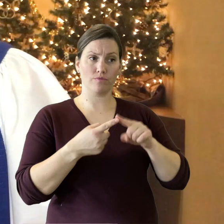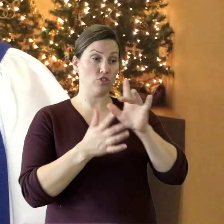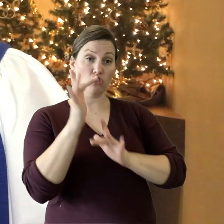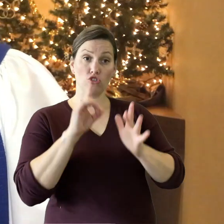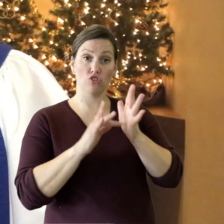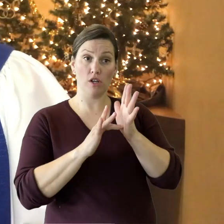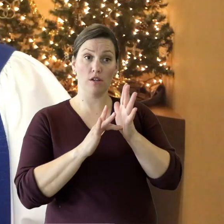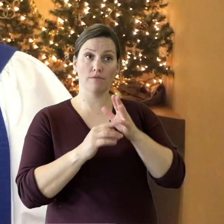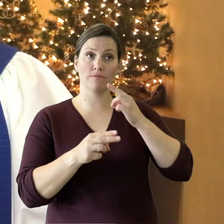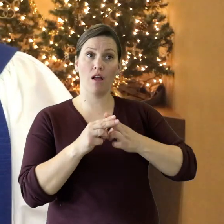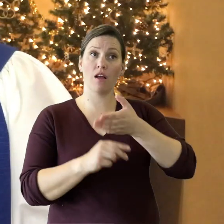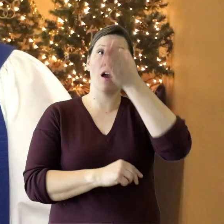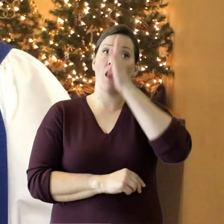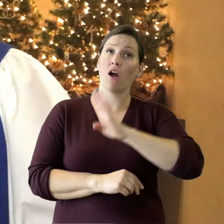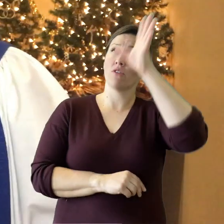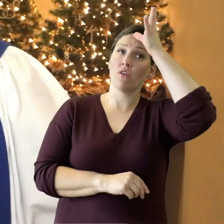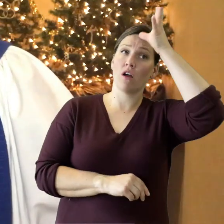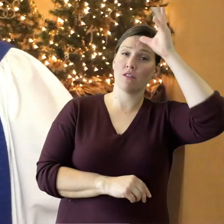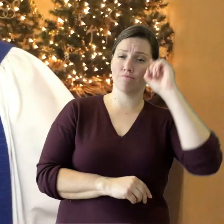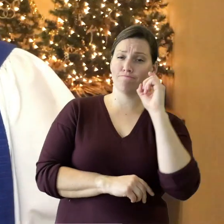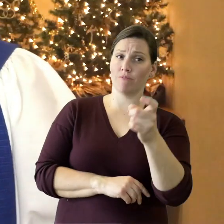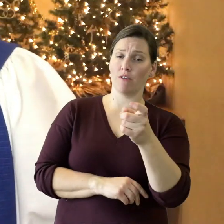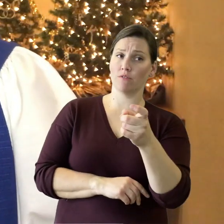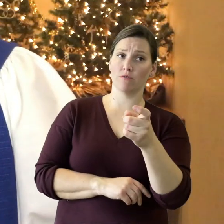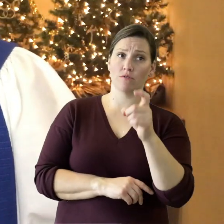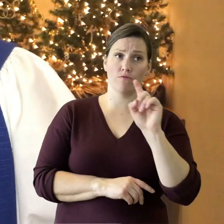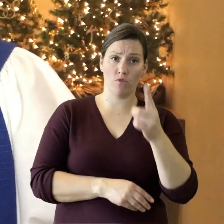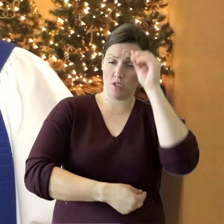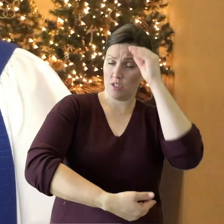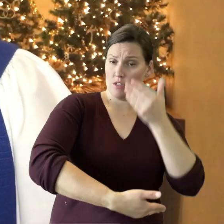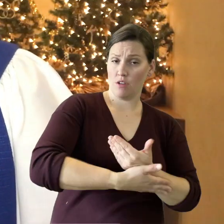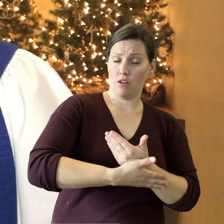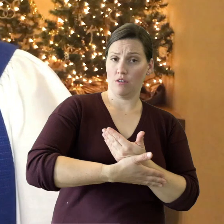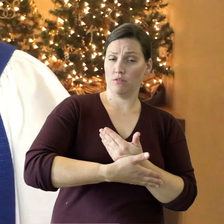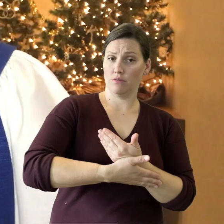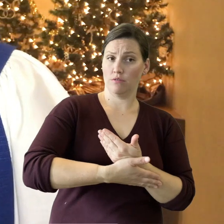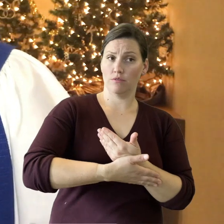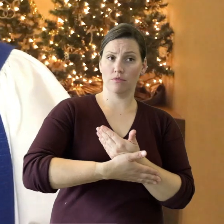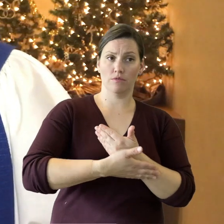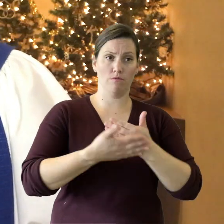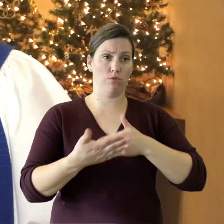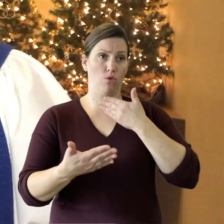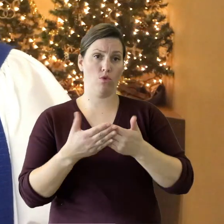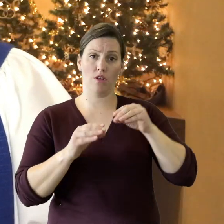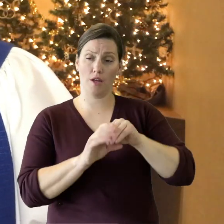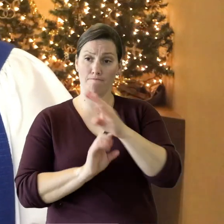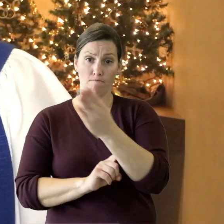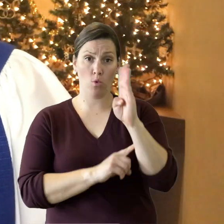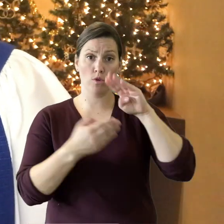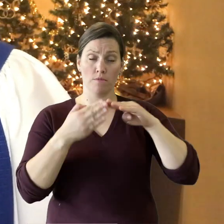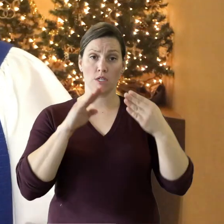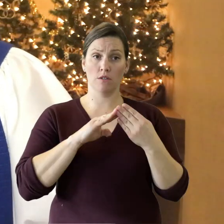Remember that the name Jesus is the name that God the Father gave to his only begotten Son, who